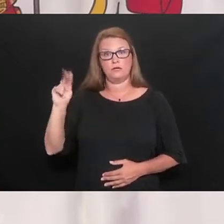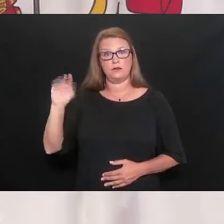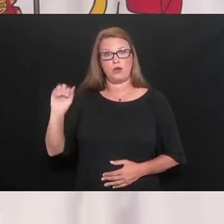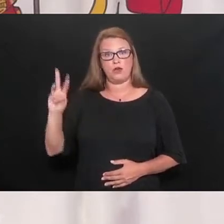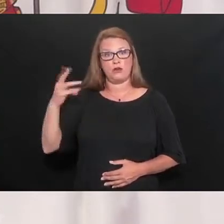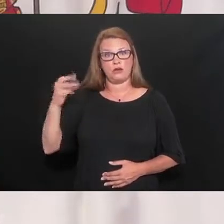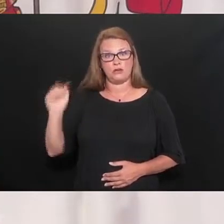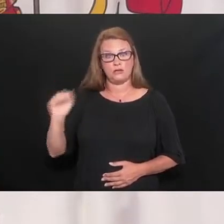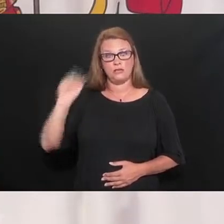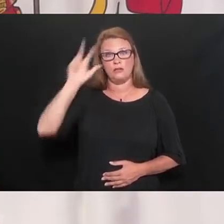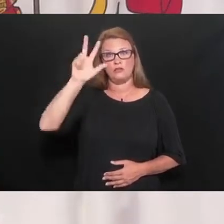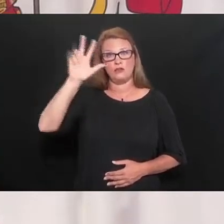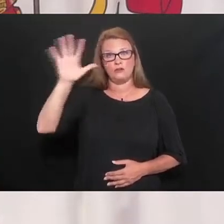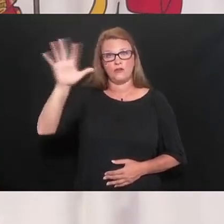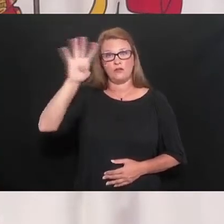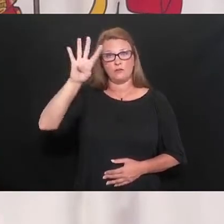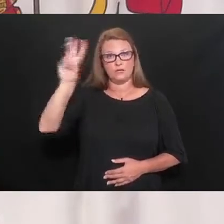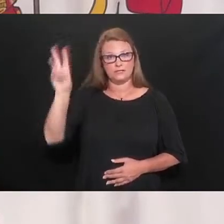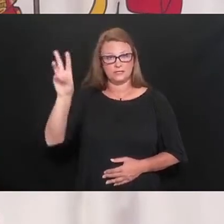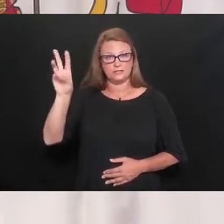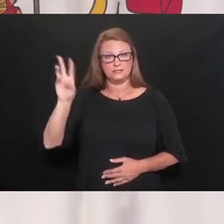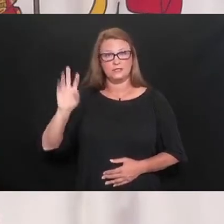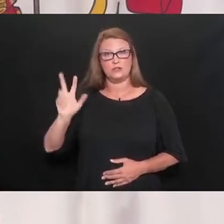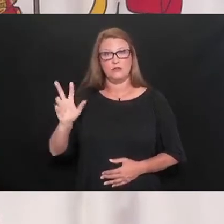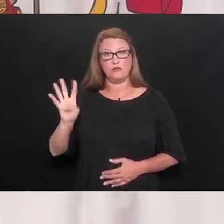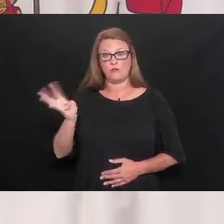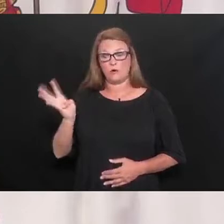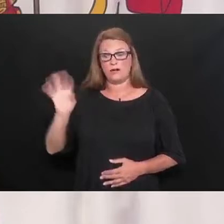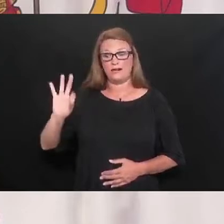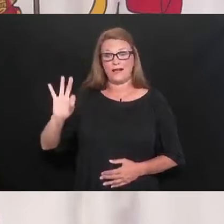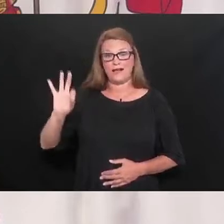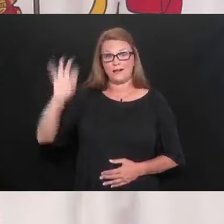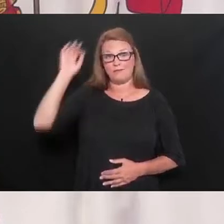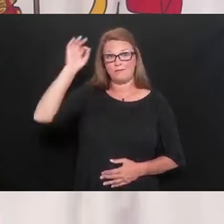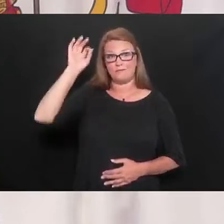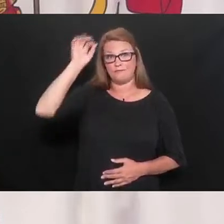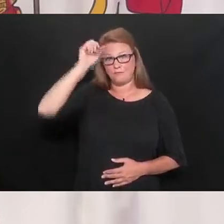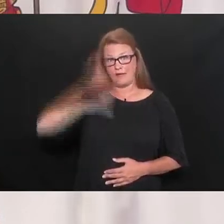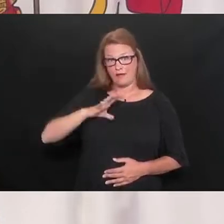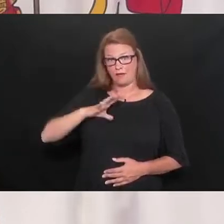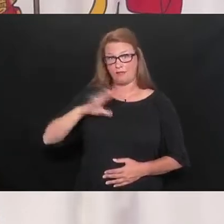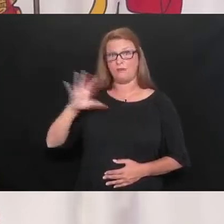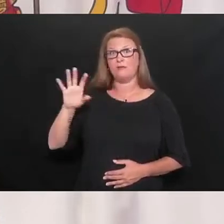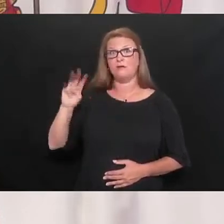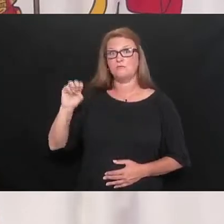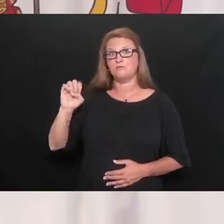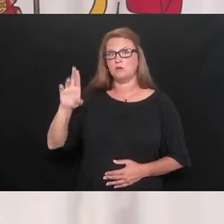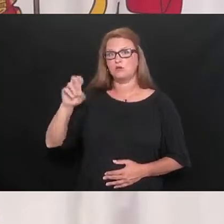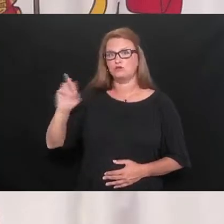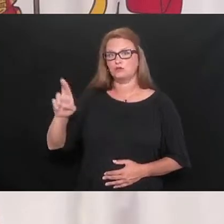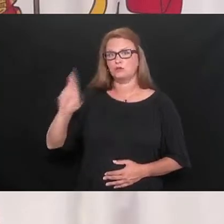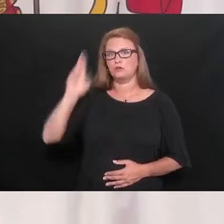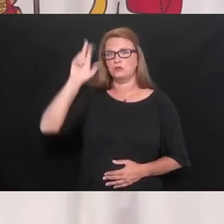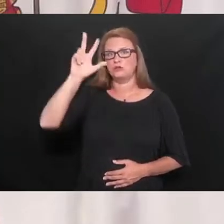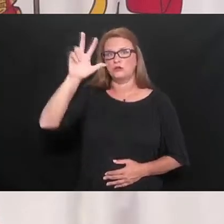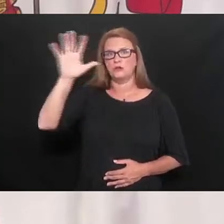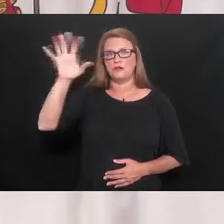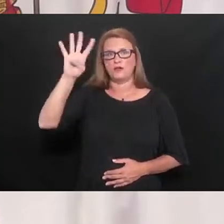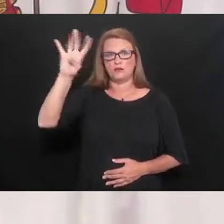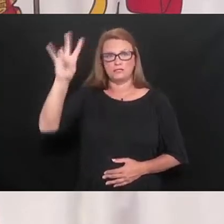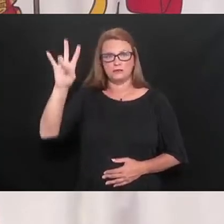The 3,546th death is a 49-year-old male from Mercer County. The 3,547th death,